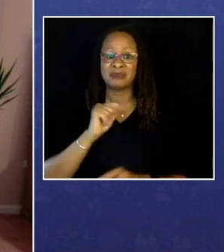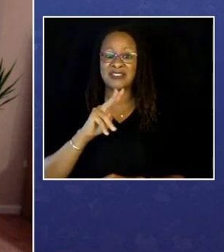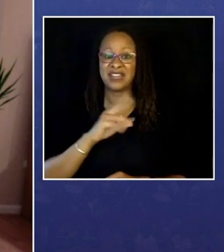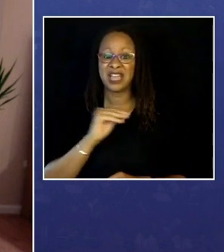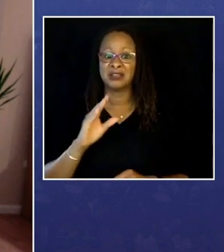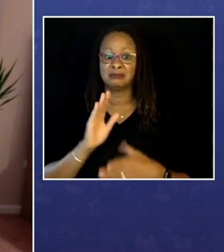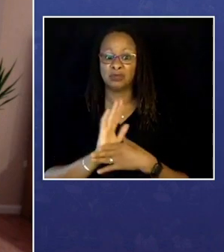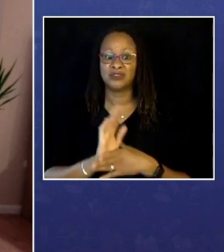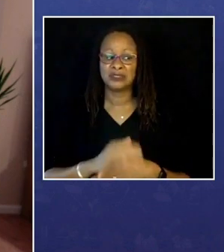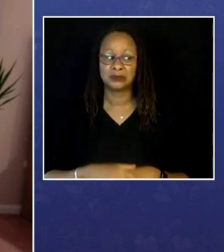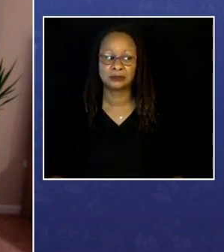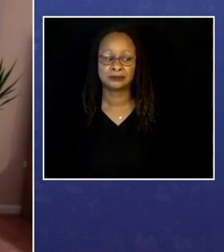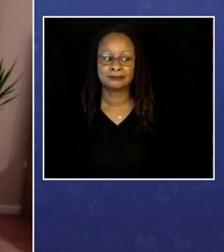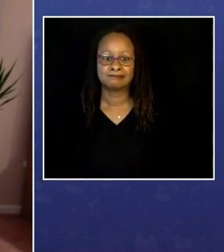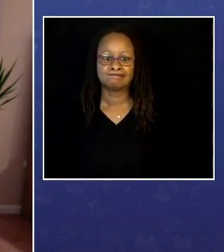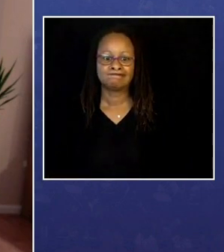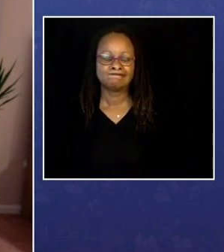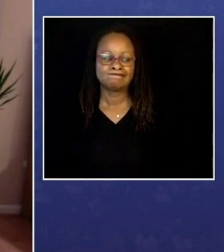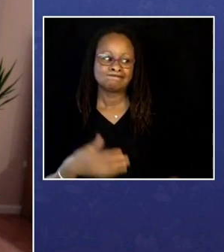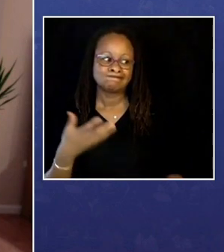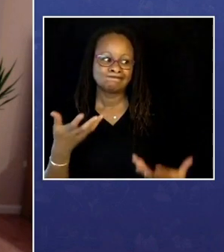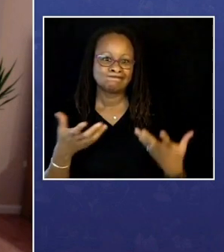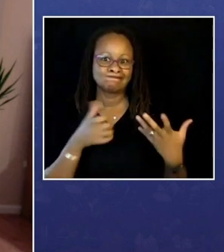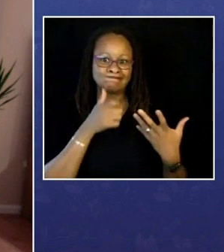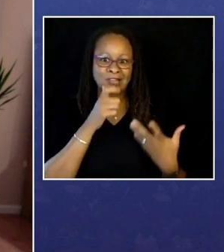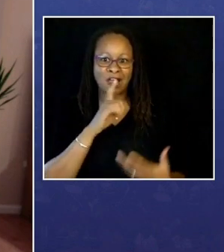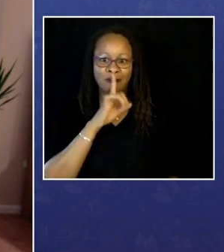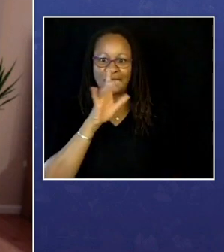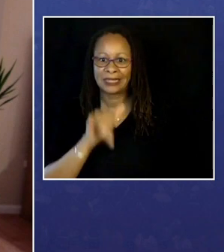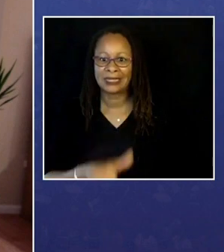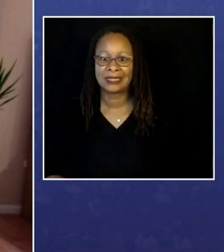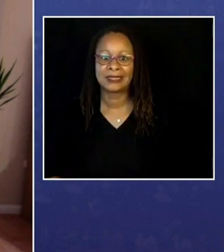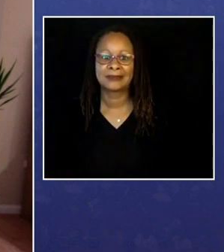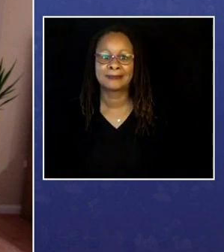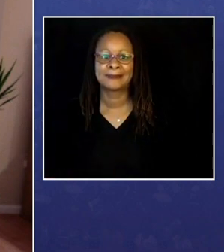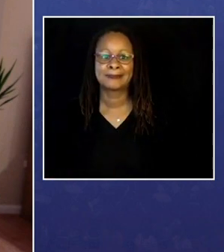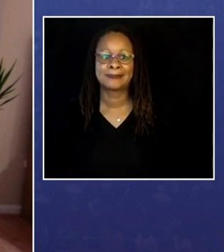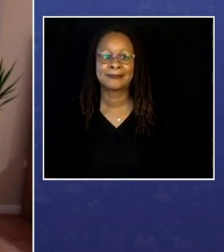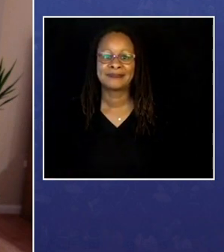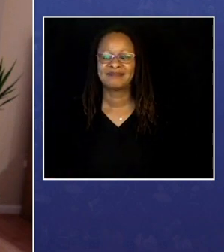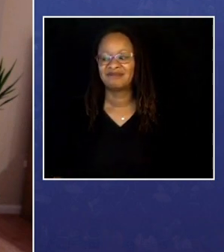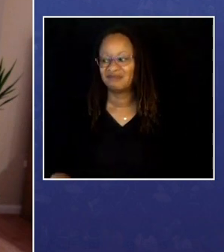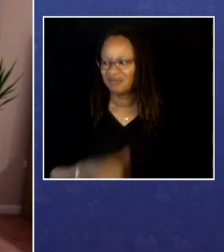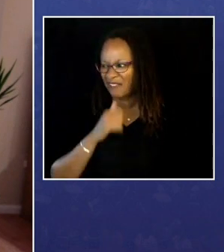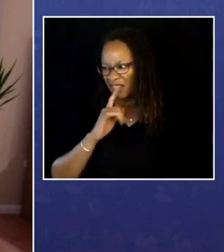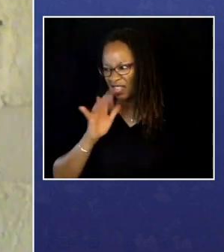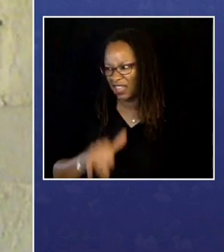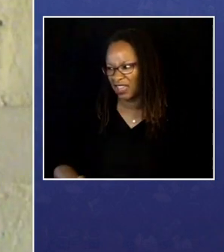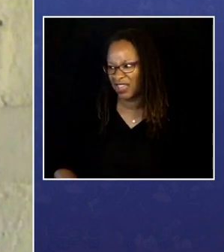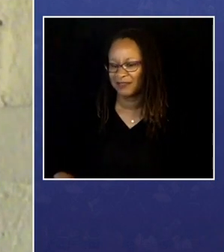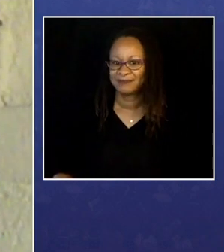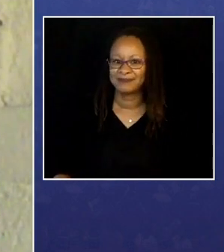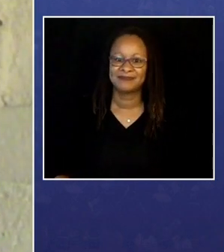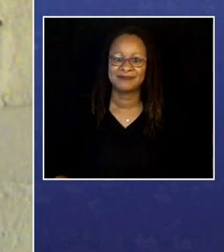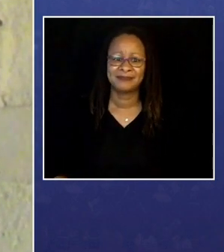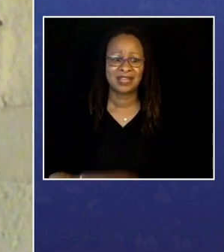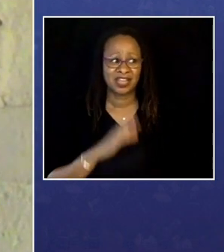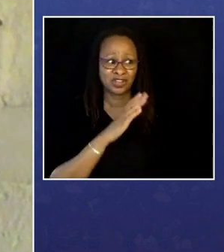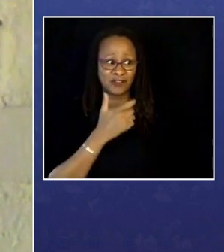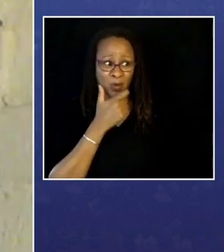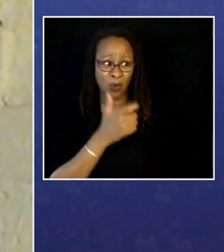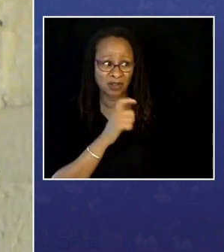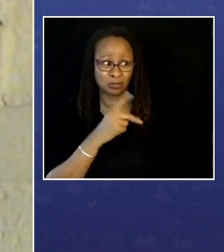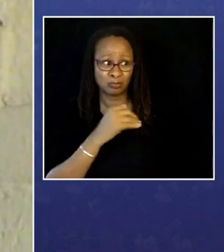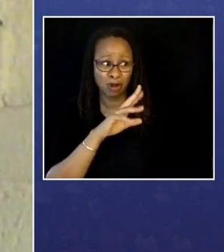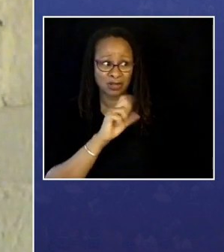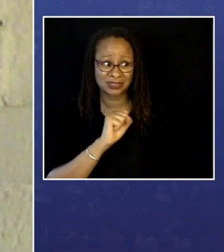movies? No, not really. Not really? You never watched